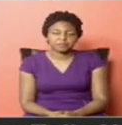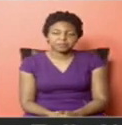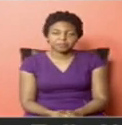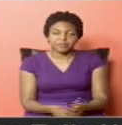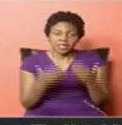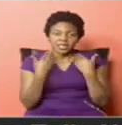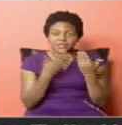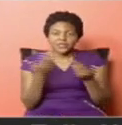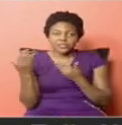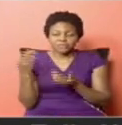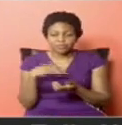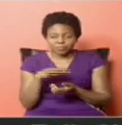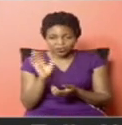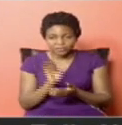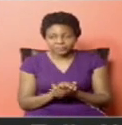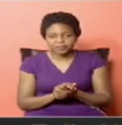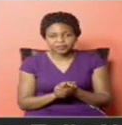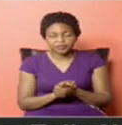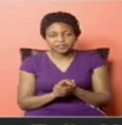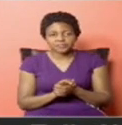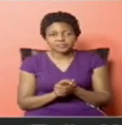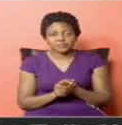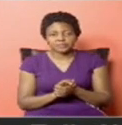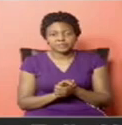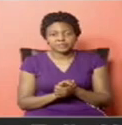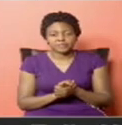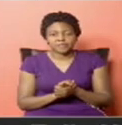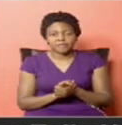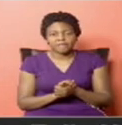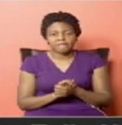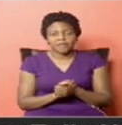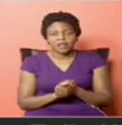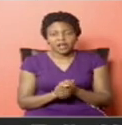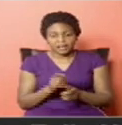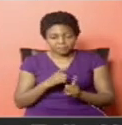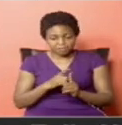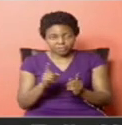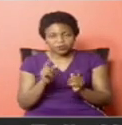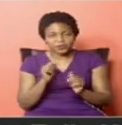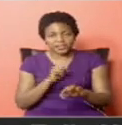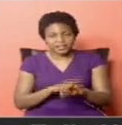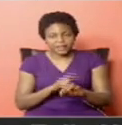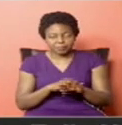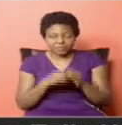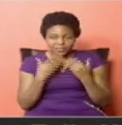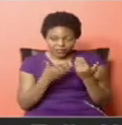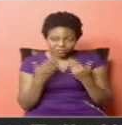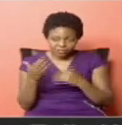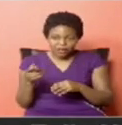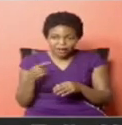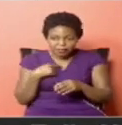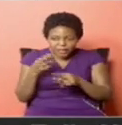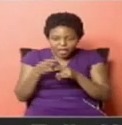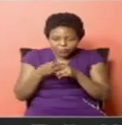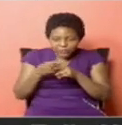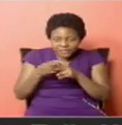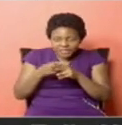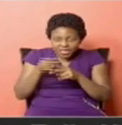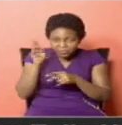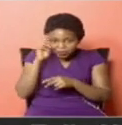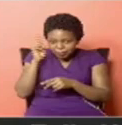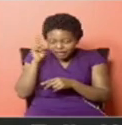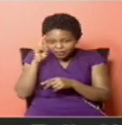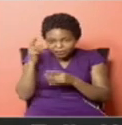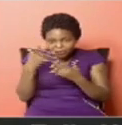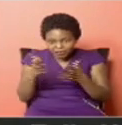Thank you very much, Mr. Ebitu, and for keeping time. I was about to remind you to